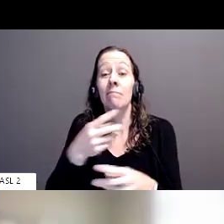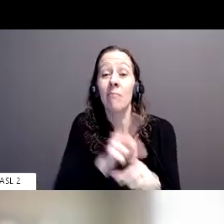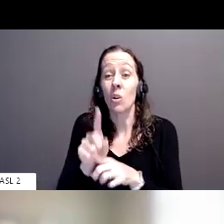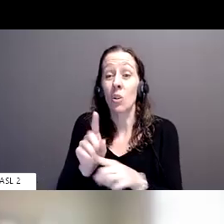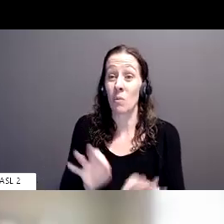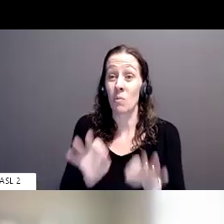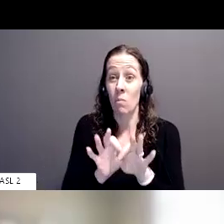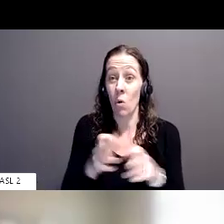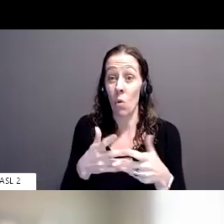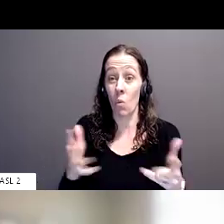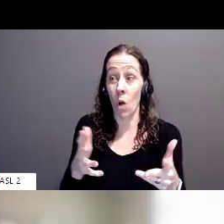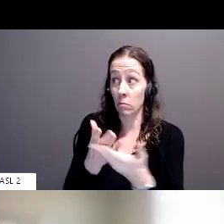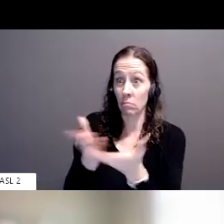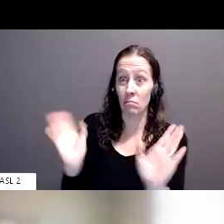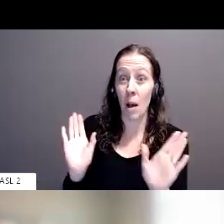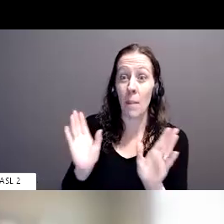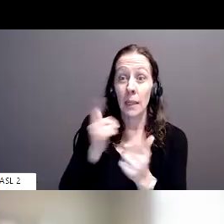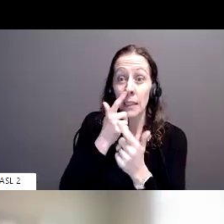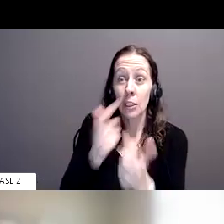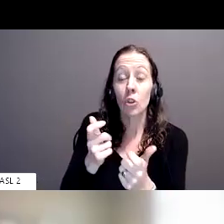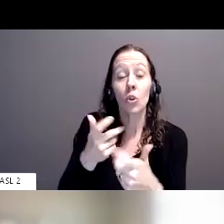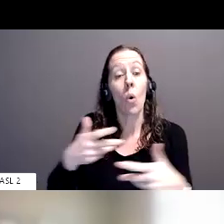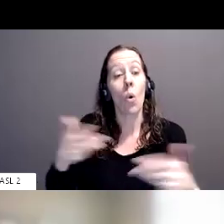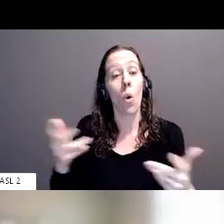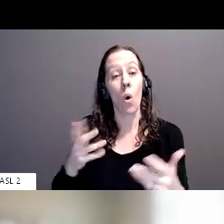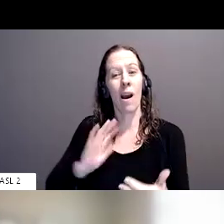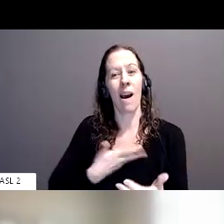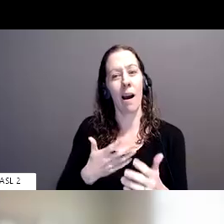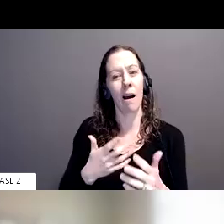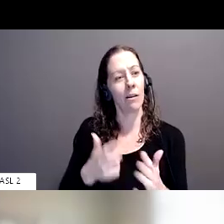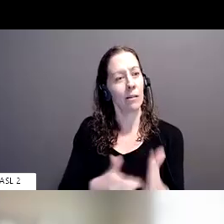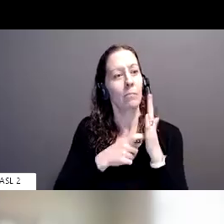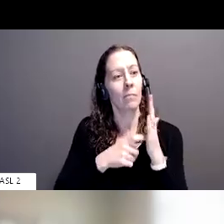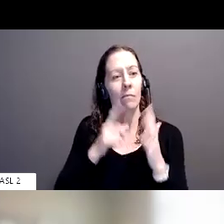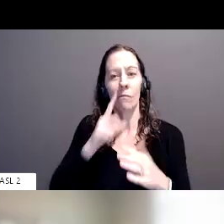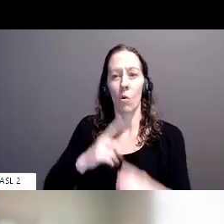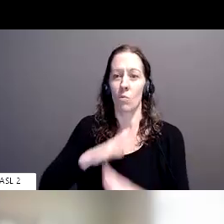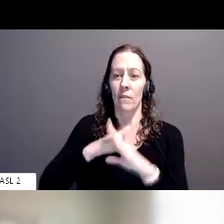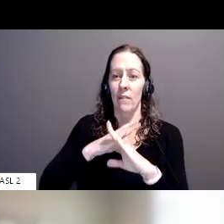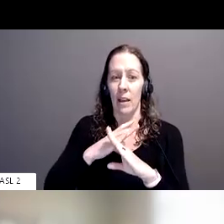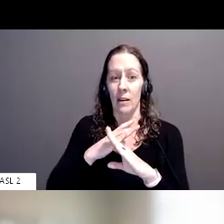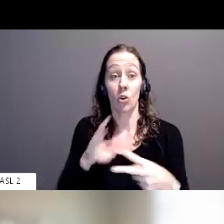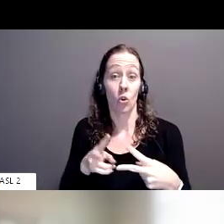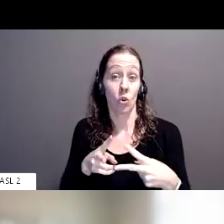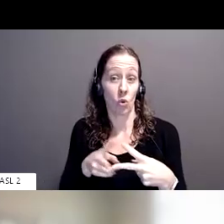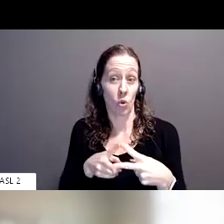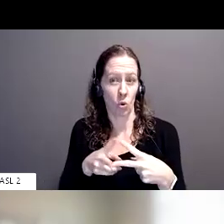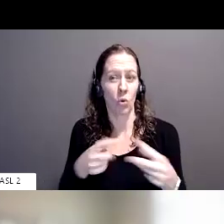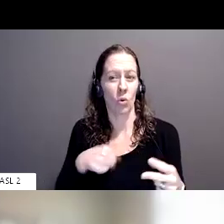is our public interest or preventative mandate. And there's 2 things that we have to do